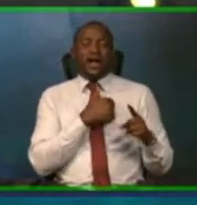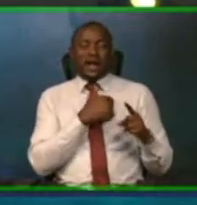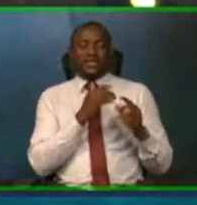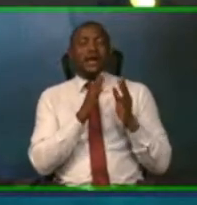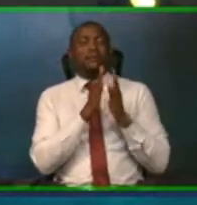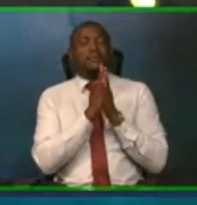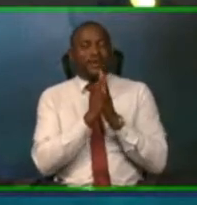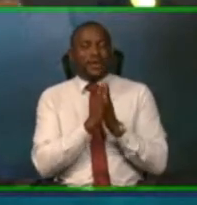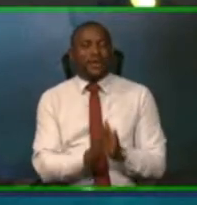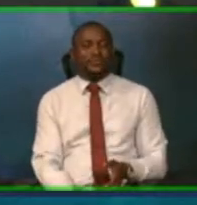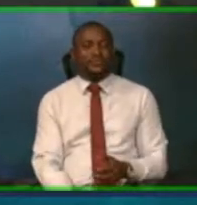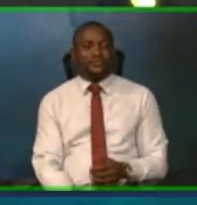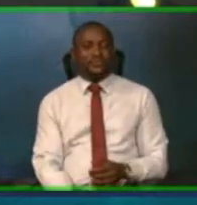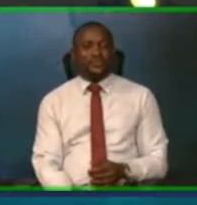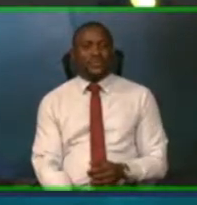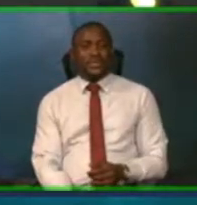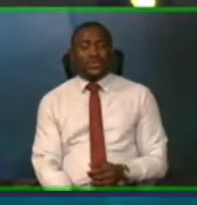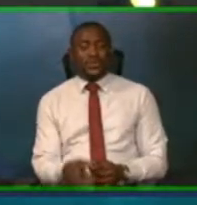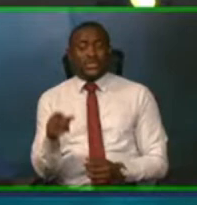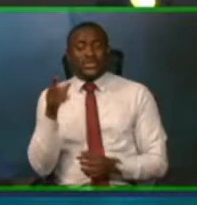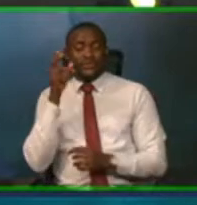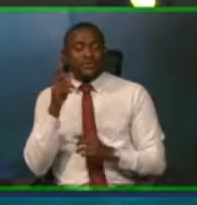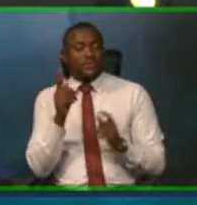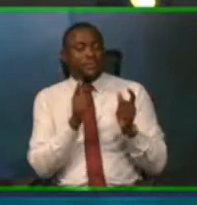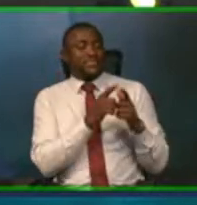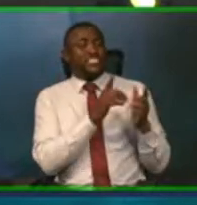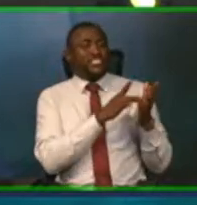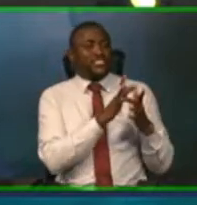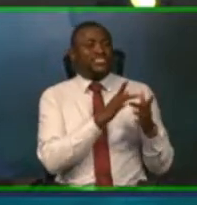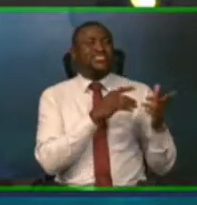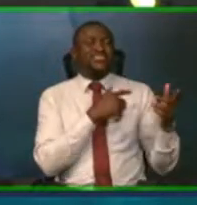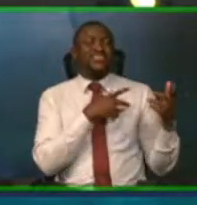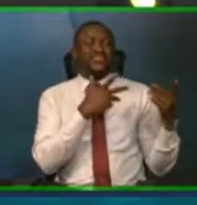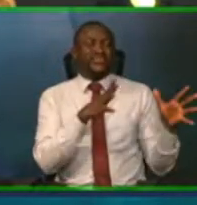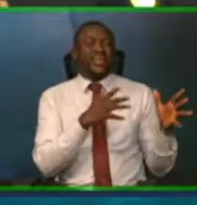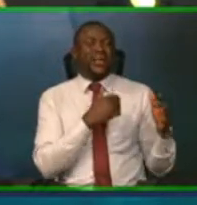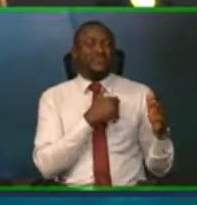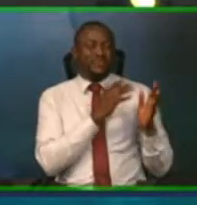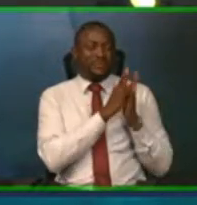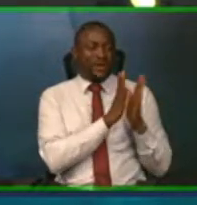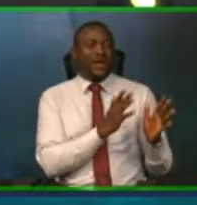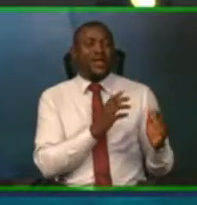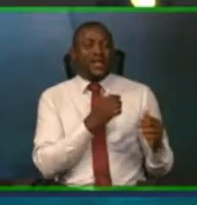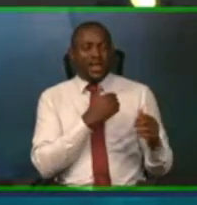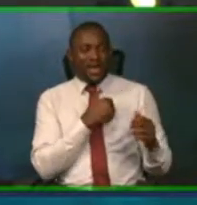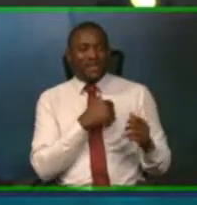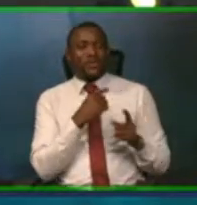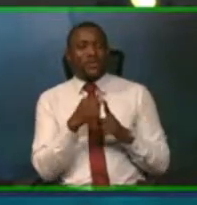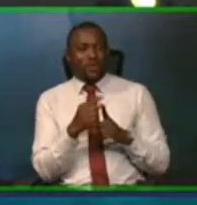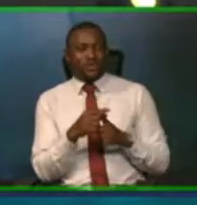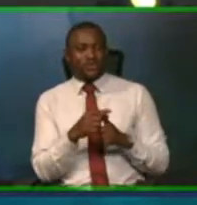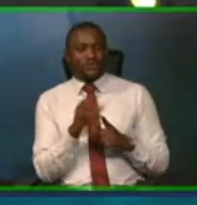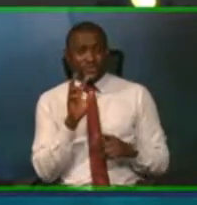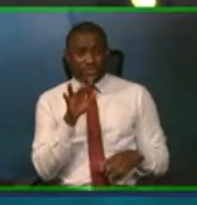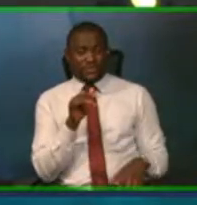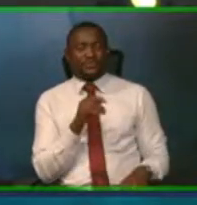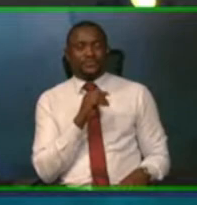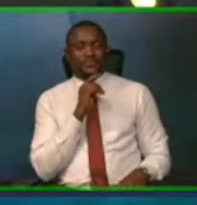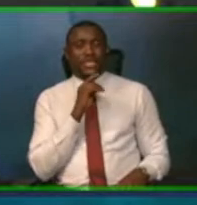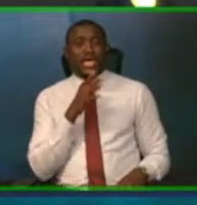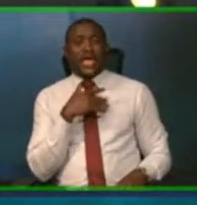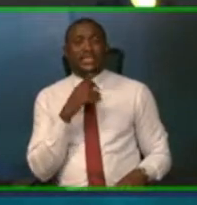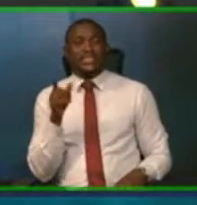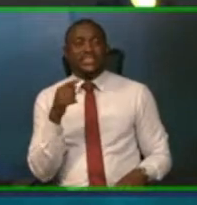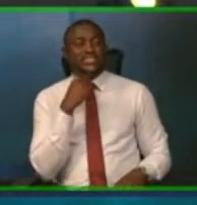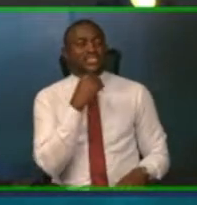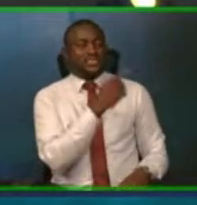the word and prayer. The tempter met the man who had the word and prayer. Watch this. And he said